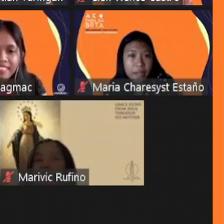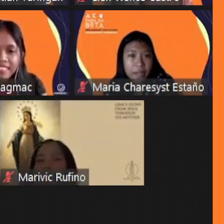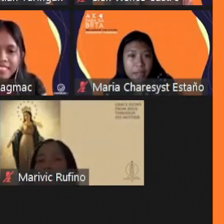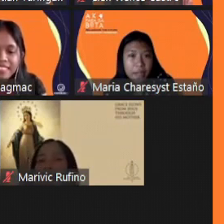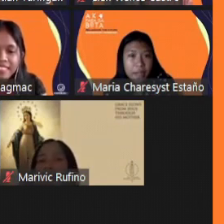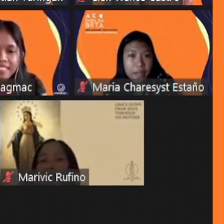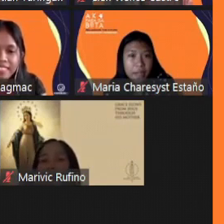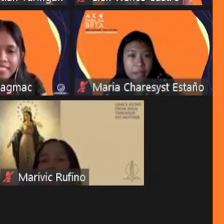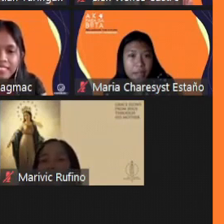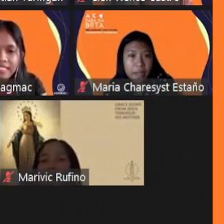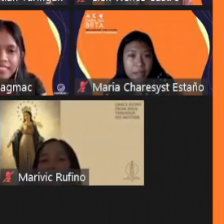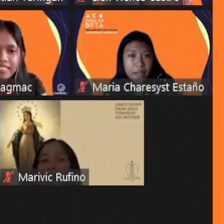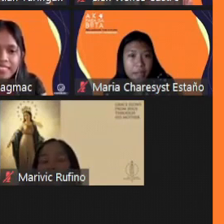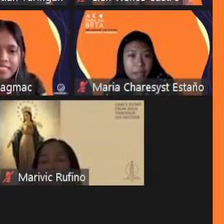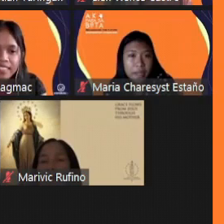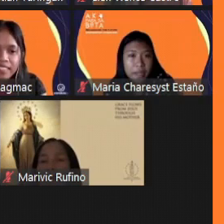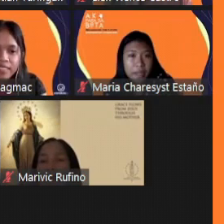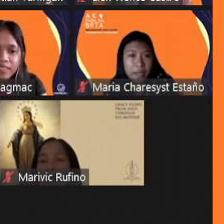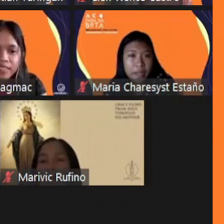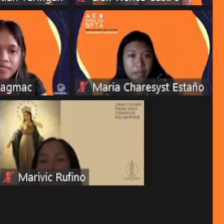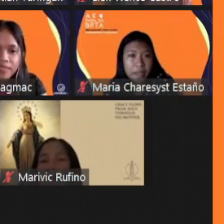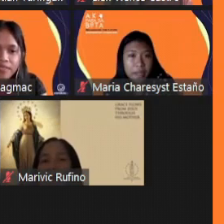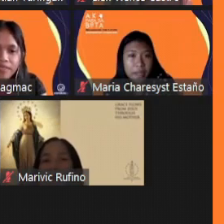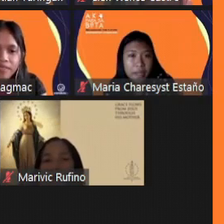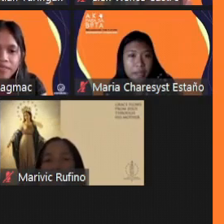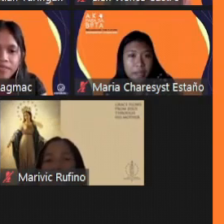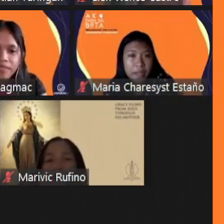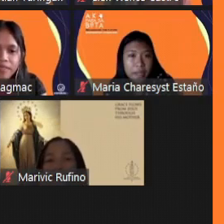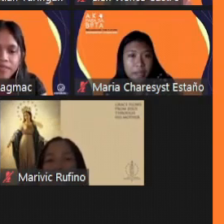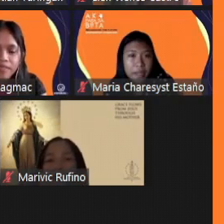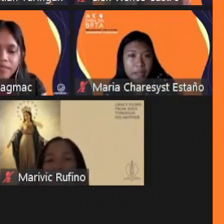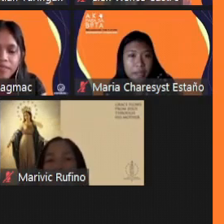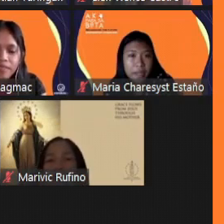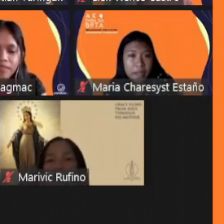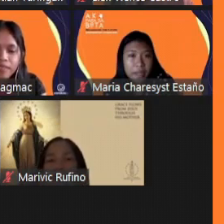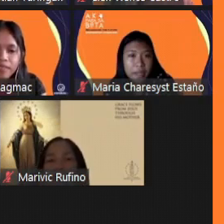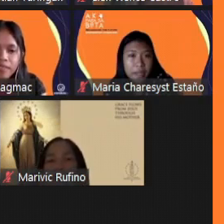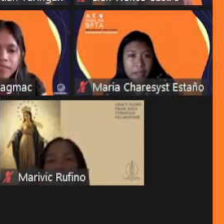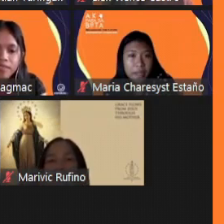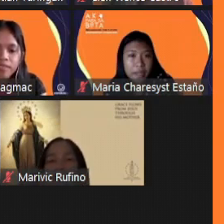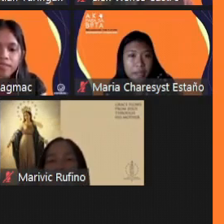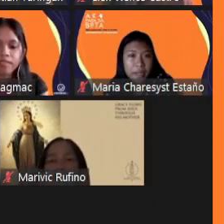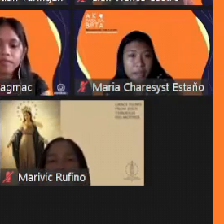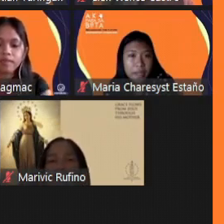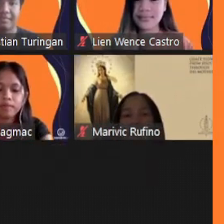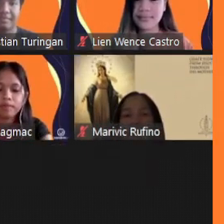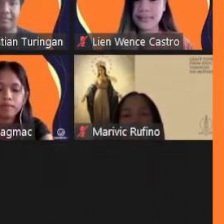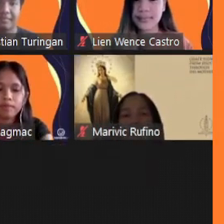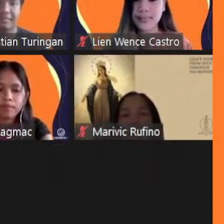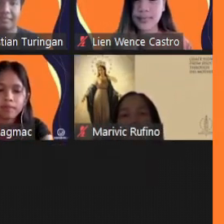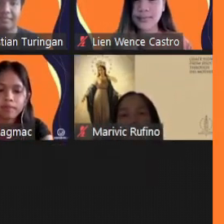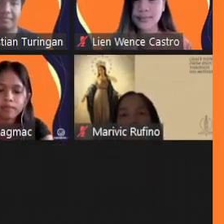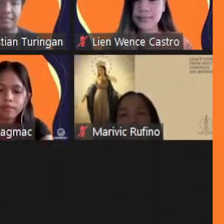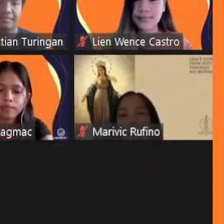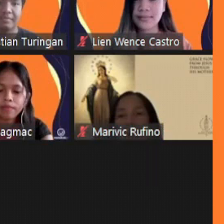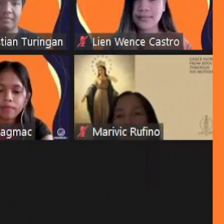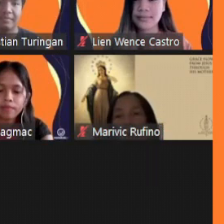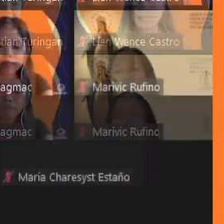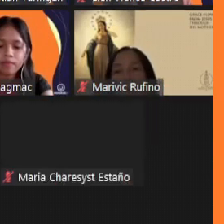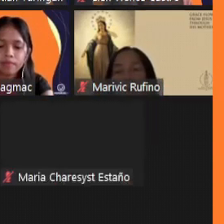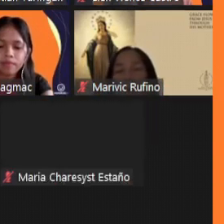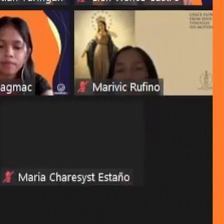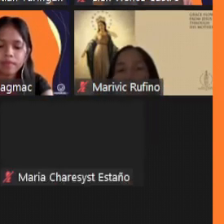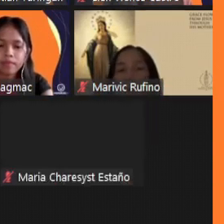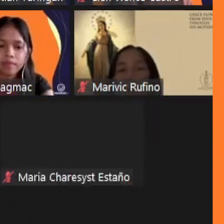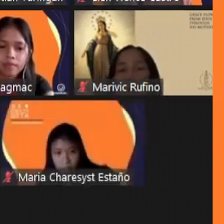guest. She was the first princess of Jump in Party Pilipinas. She's an actress, a TV